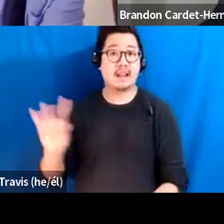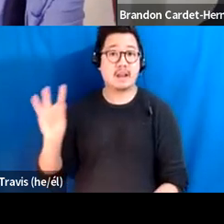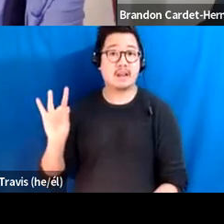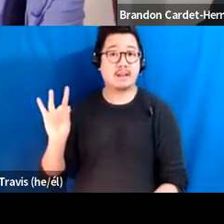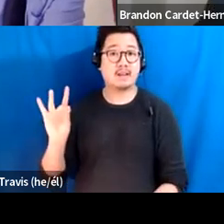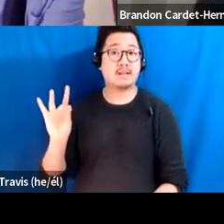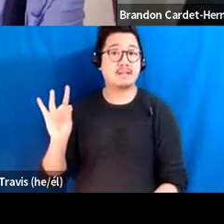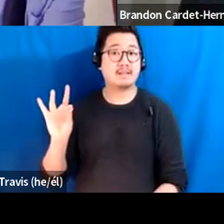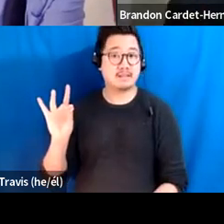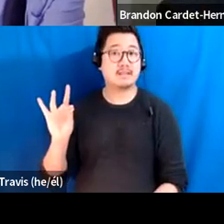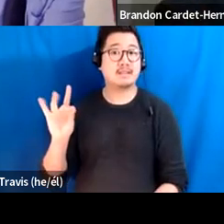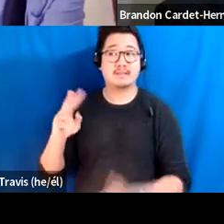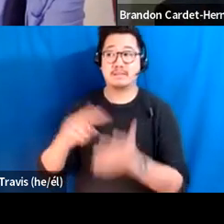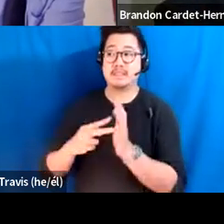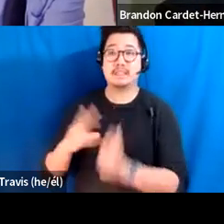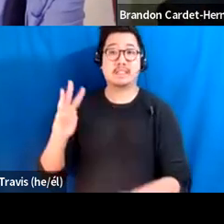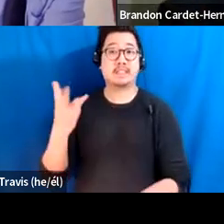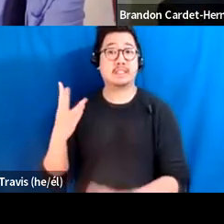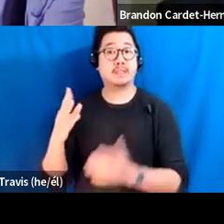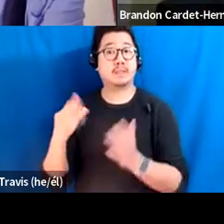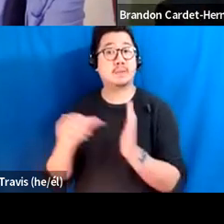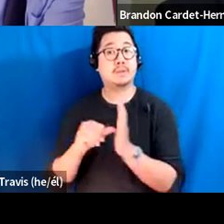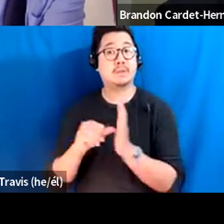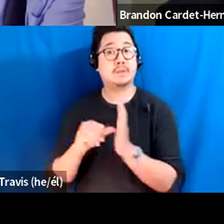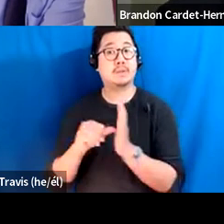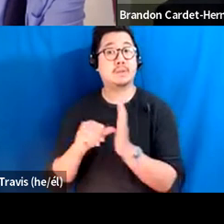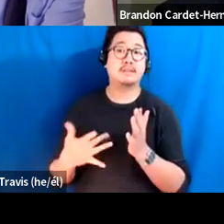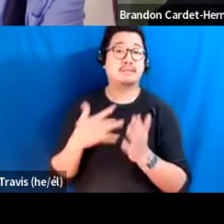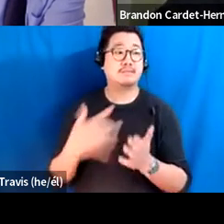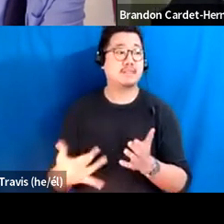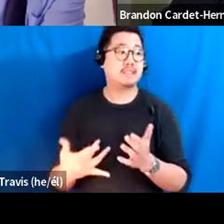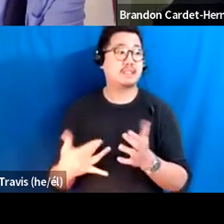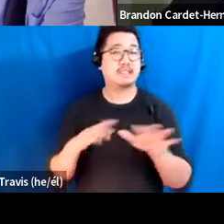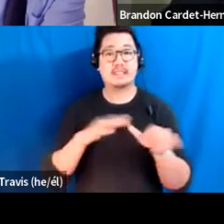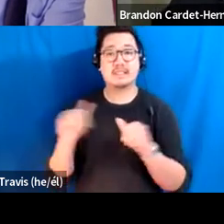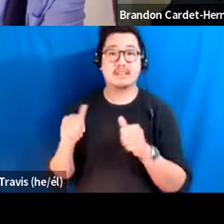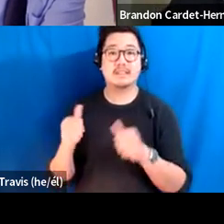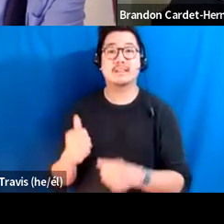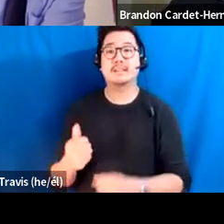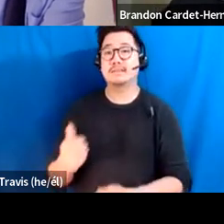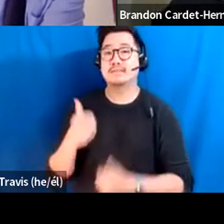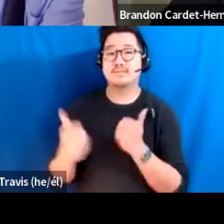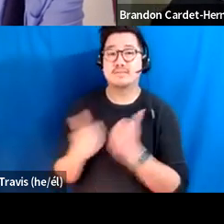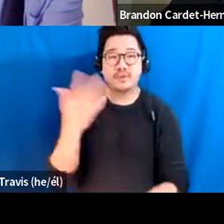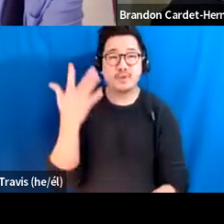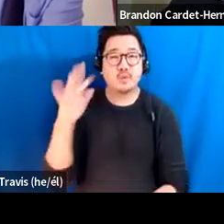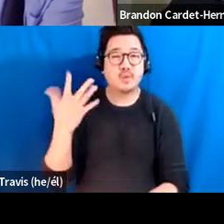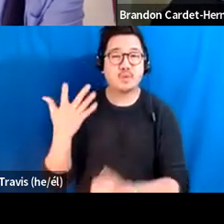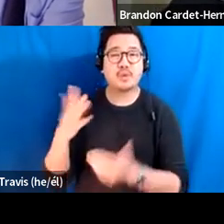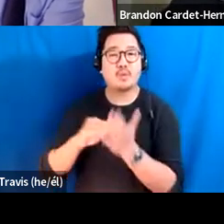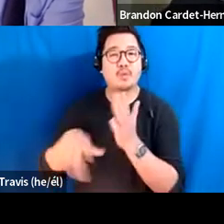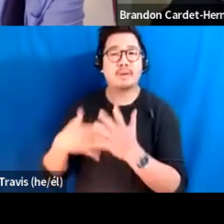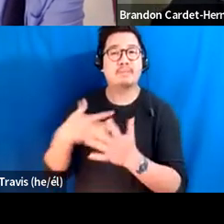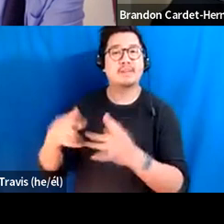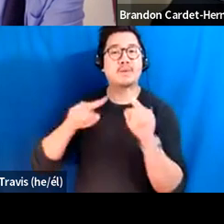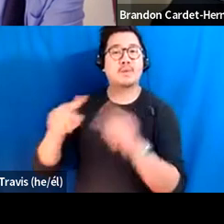empty out after sixth grade when the brightest kids take over take off and go to our exam schools and the